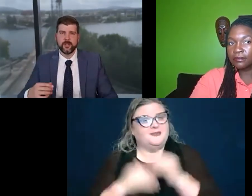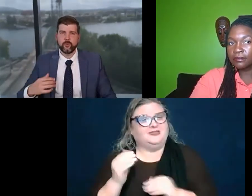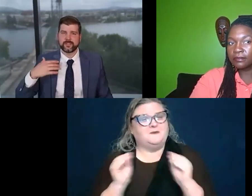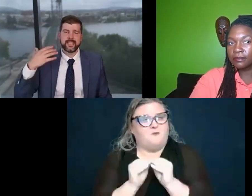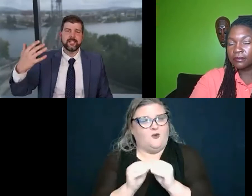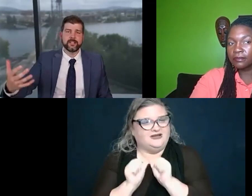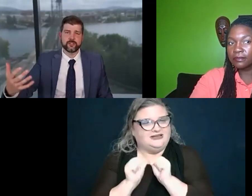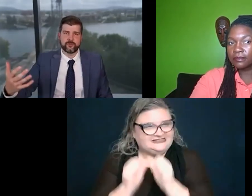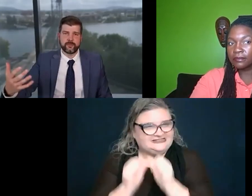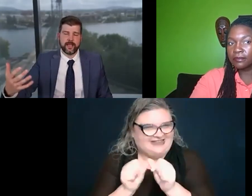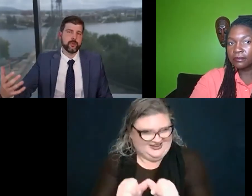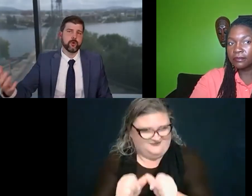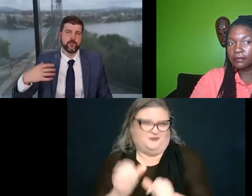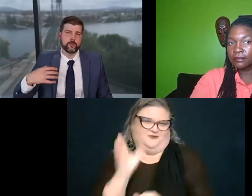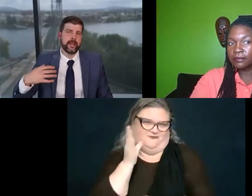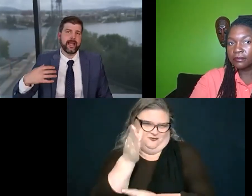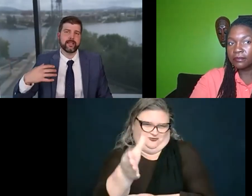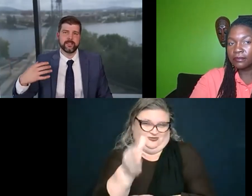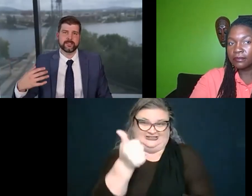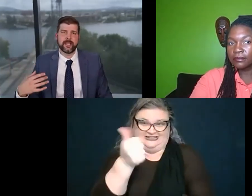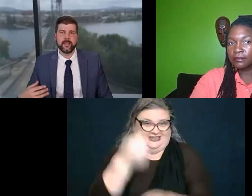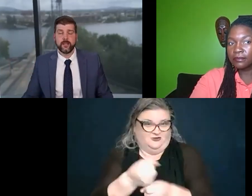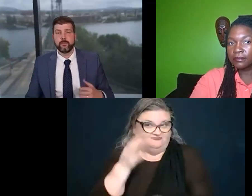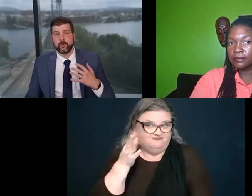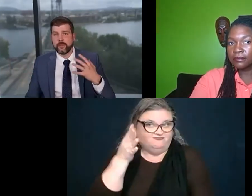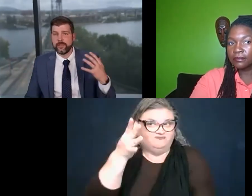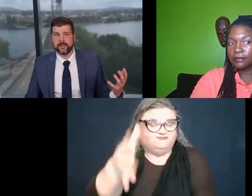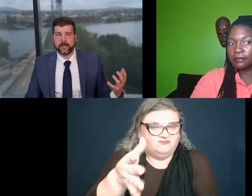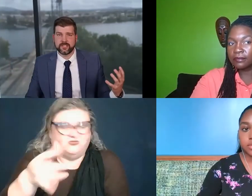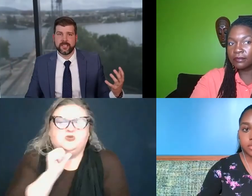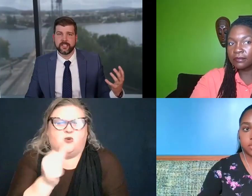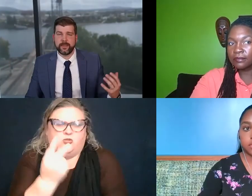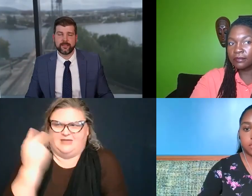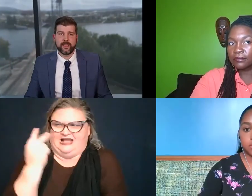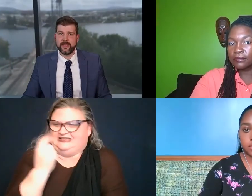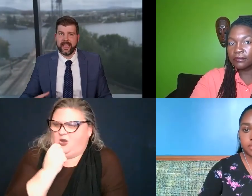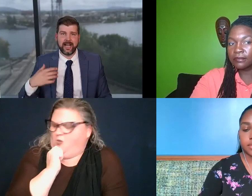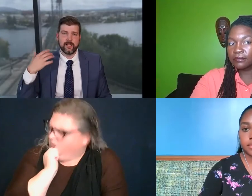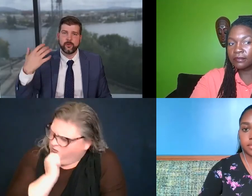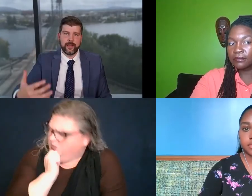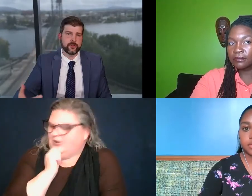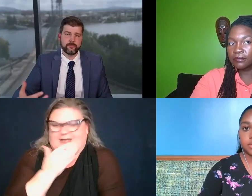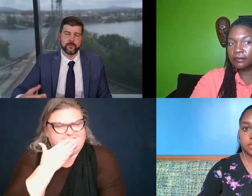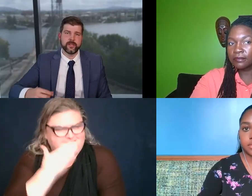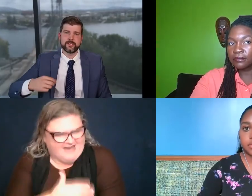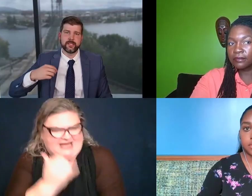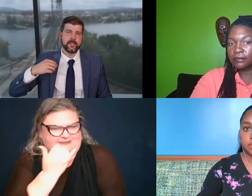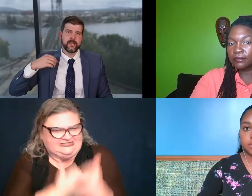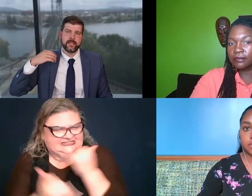future where 10 years from now, we won't look back and say, boy, we made a lot of mistakes back then that hollowed